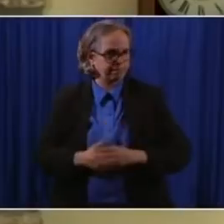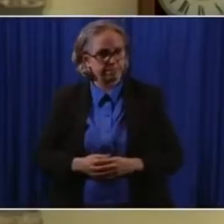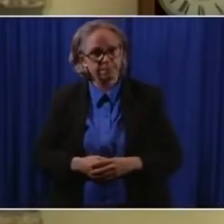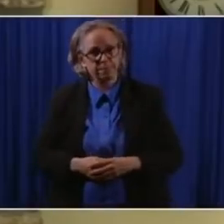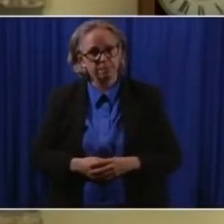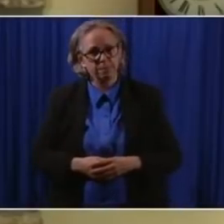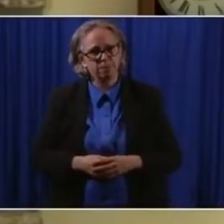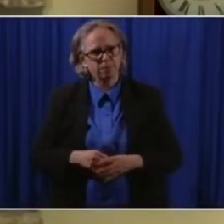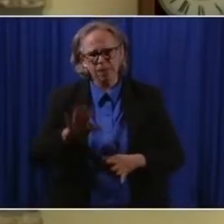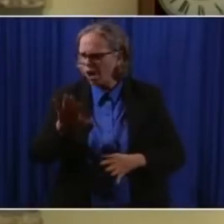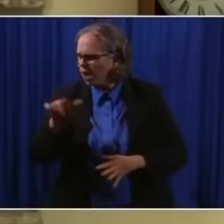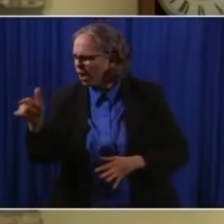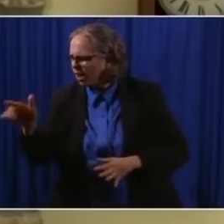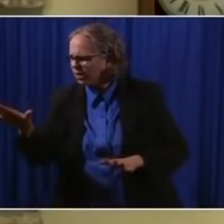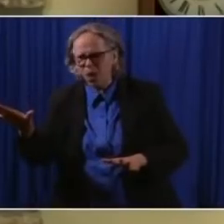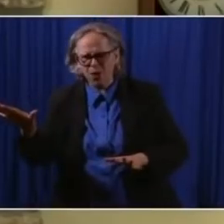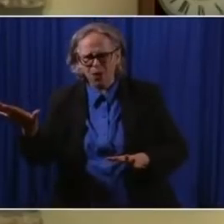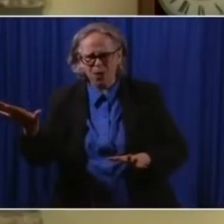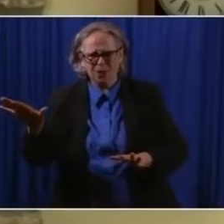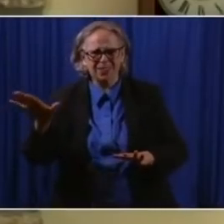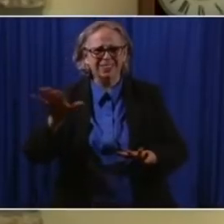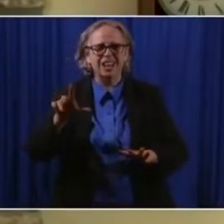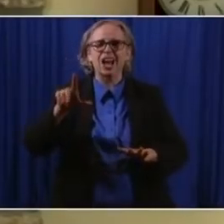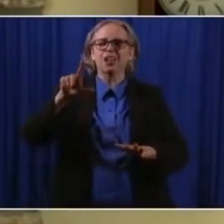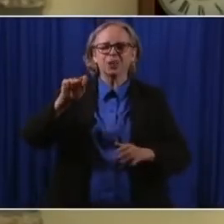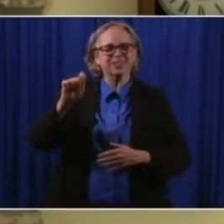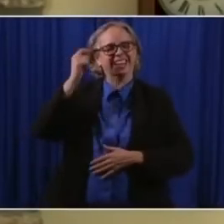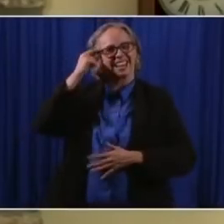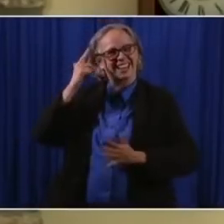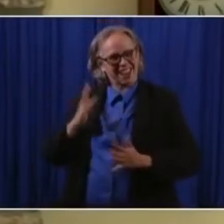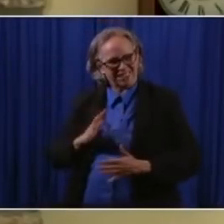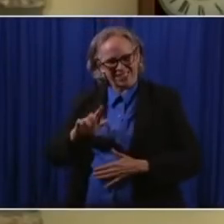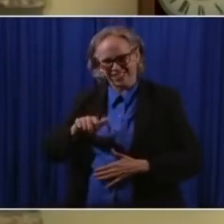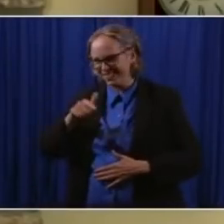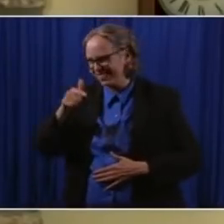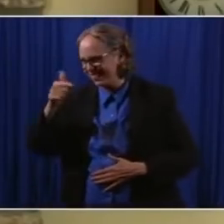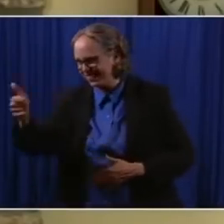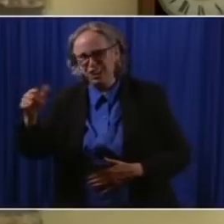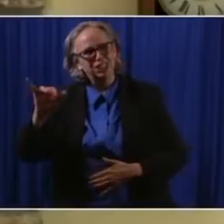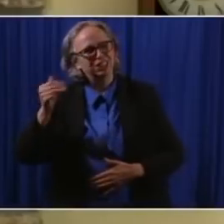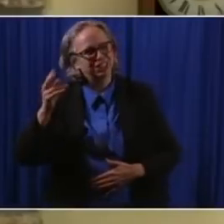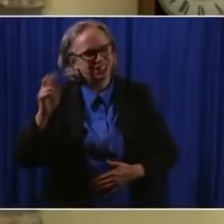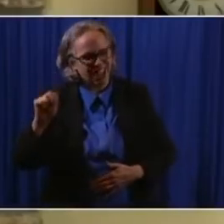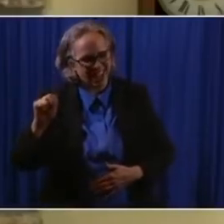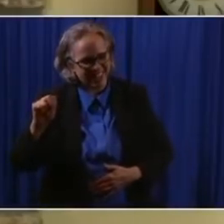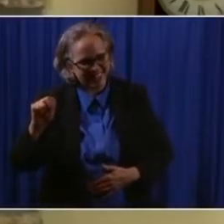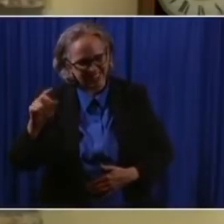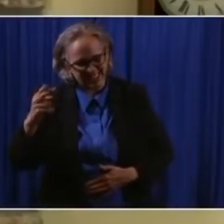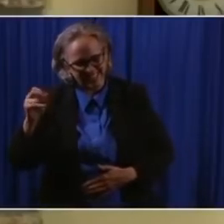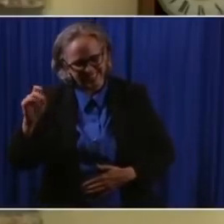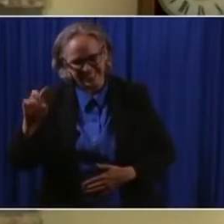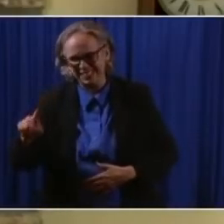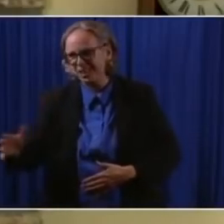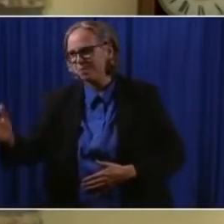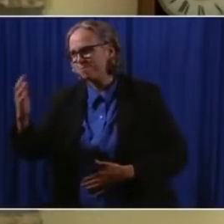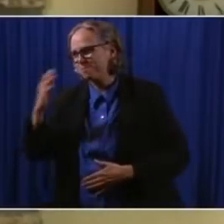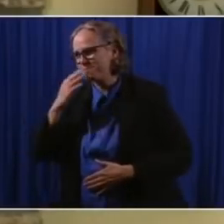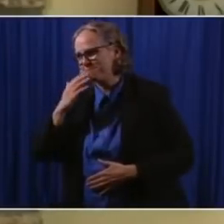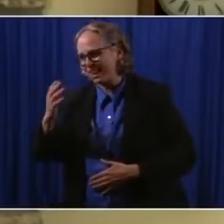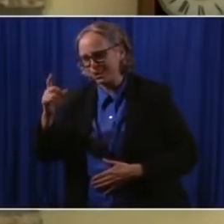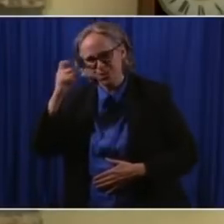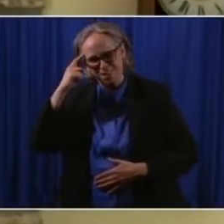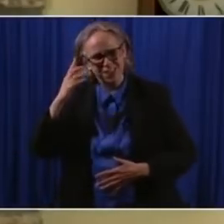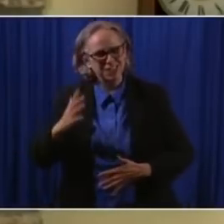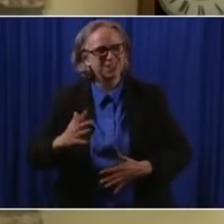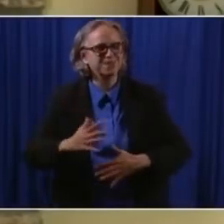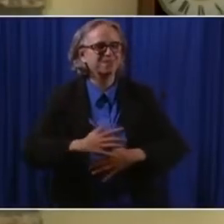but turn to the Lieutenant Governor, John Husted. John. Thank you, Governor. It was great to hear from